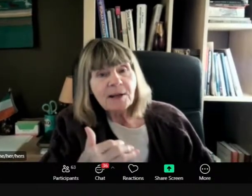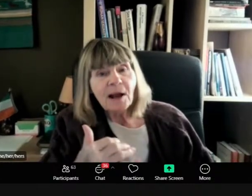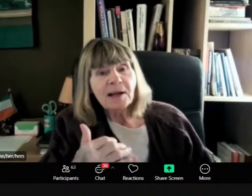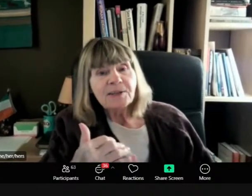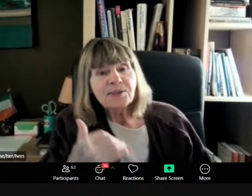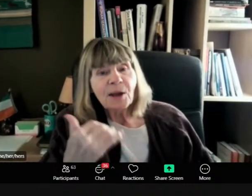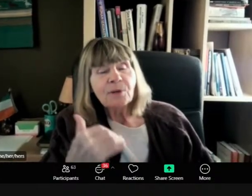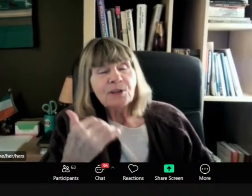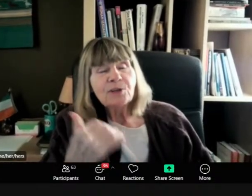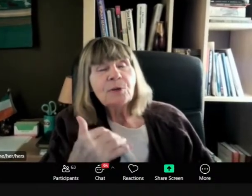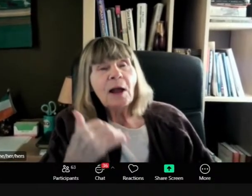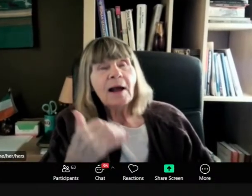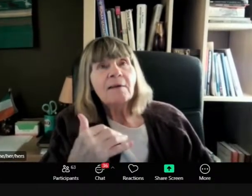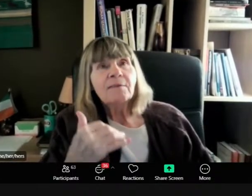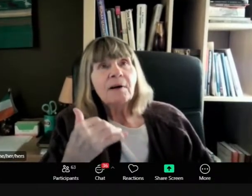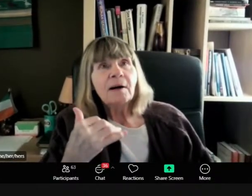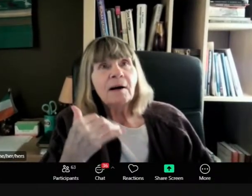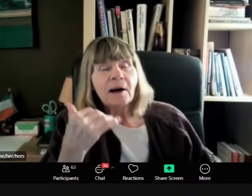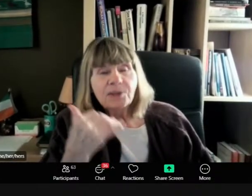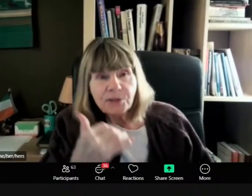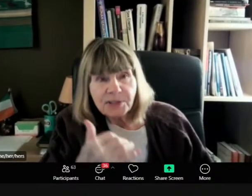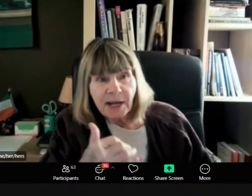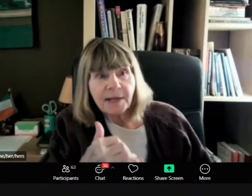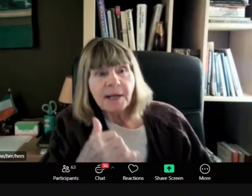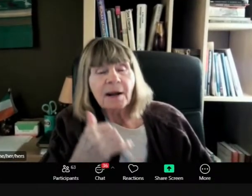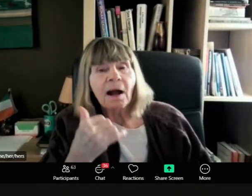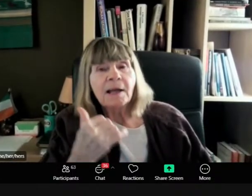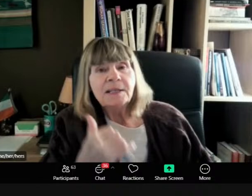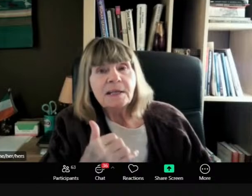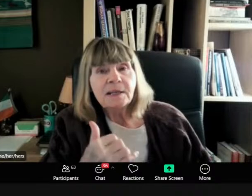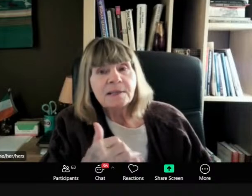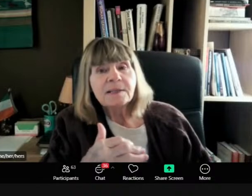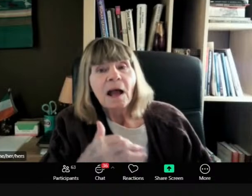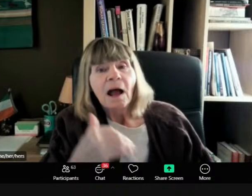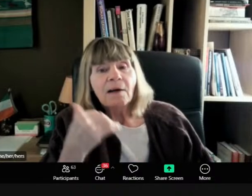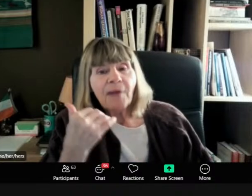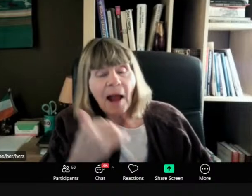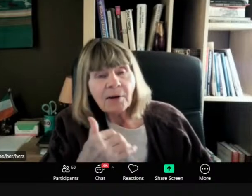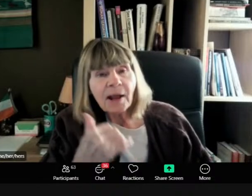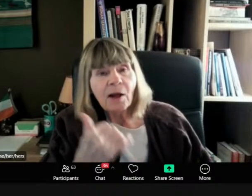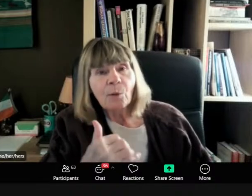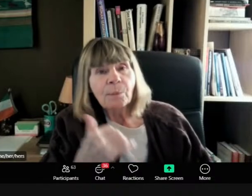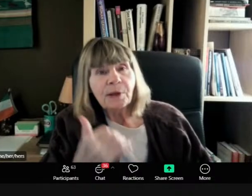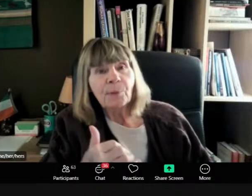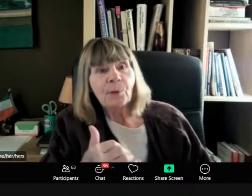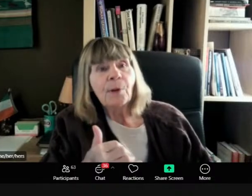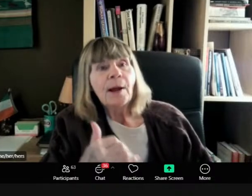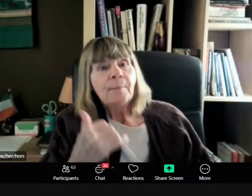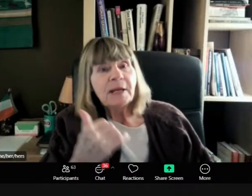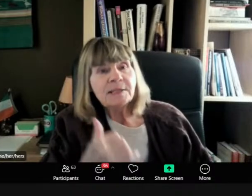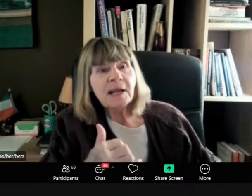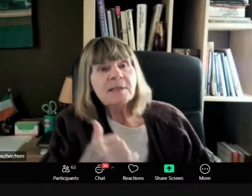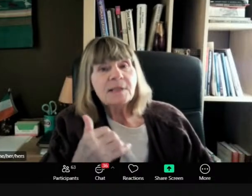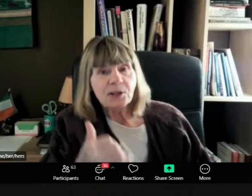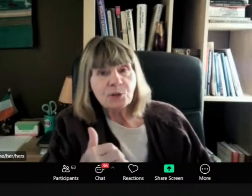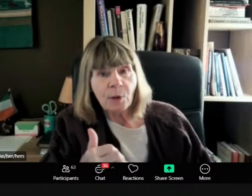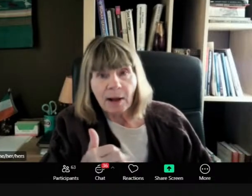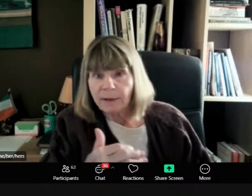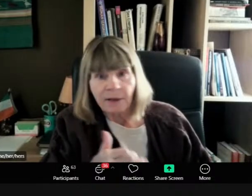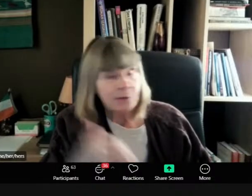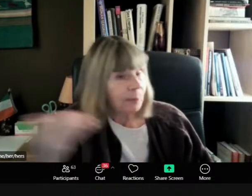to recognize that we do have understanding and ideas of how to help people